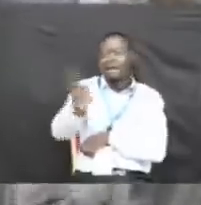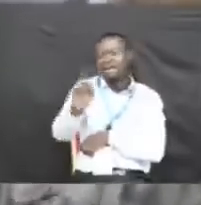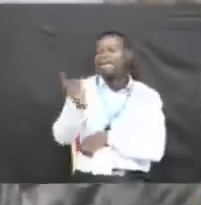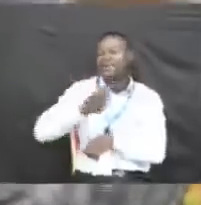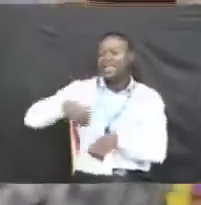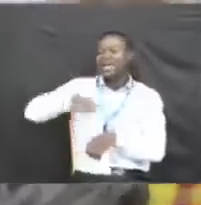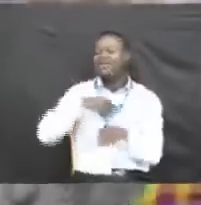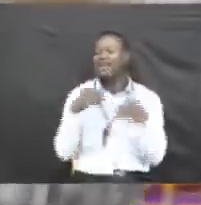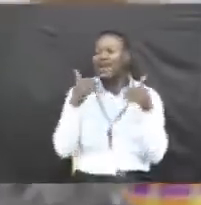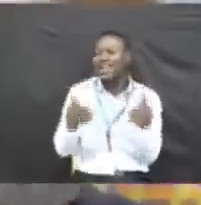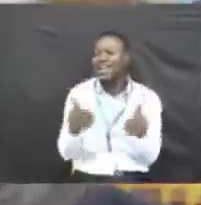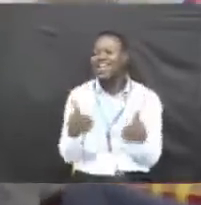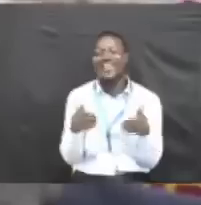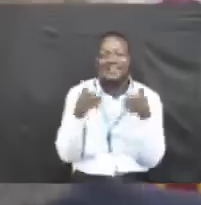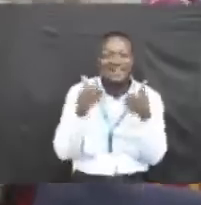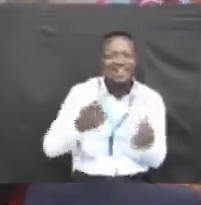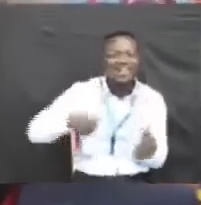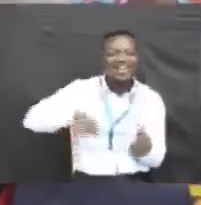Hallelujah.